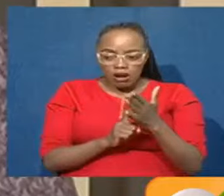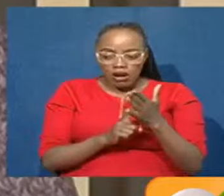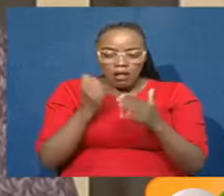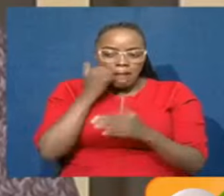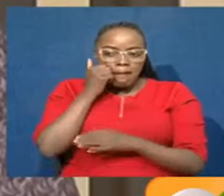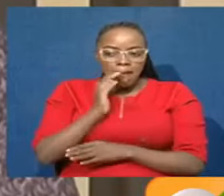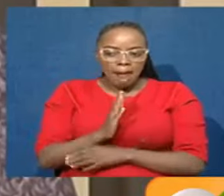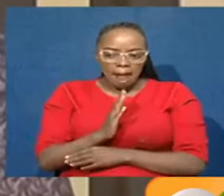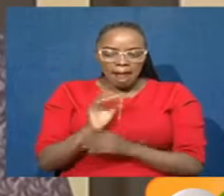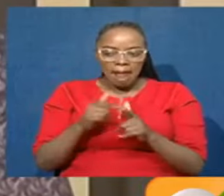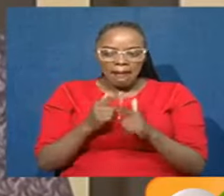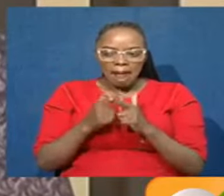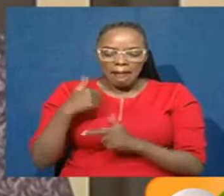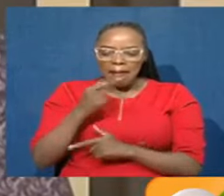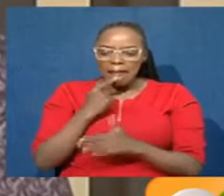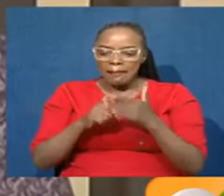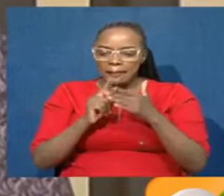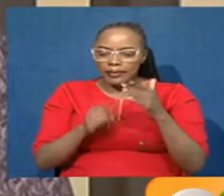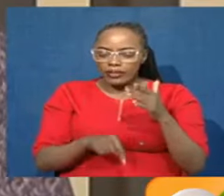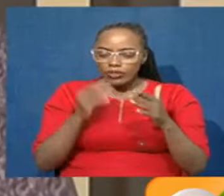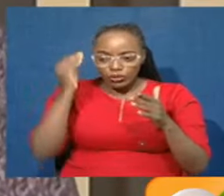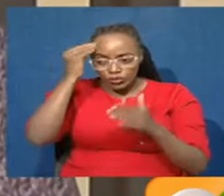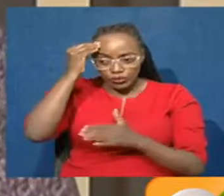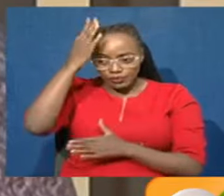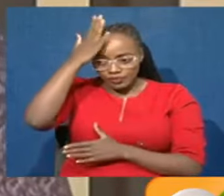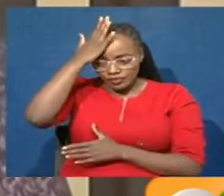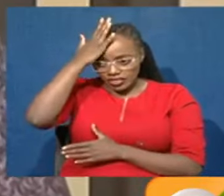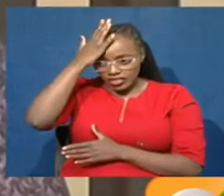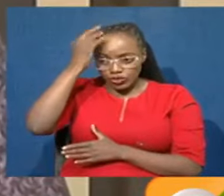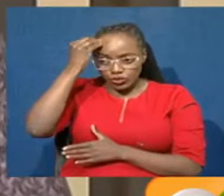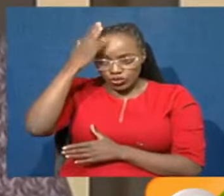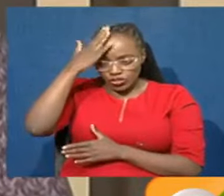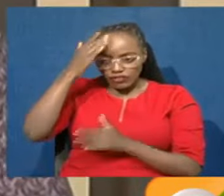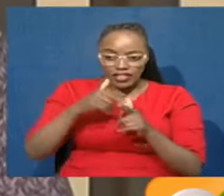patient. Right. We told them to take note,